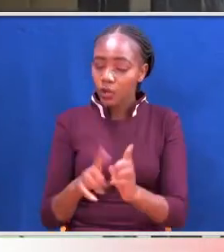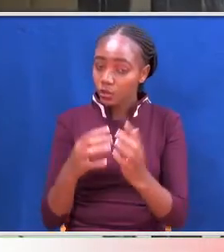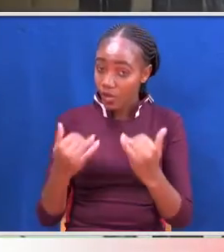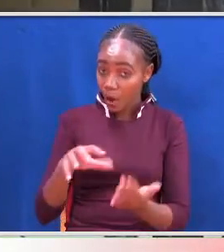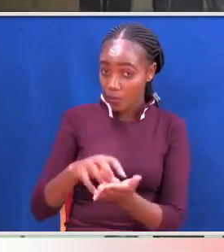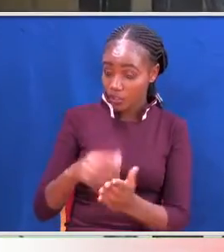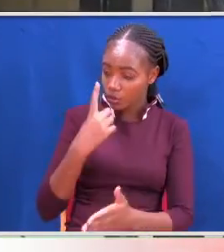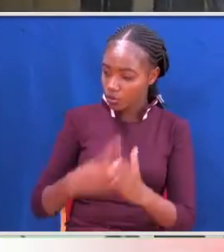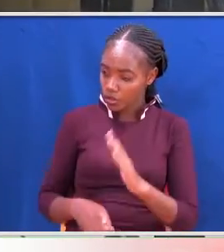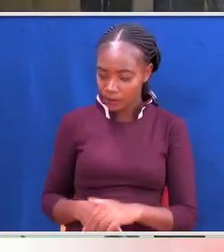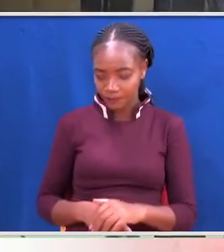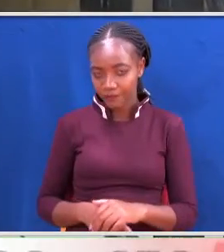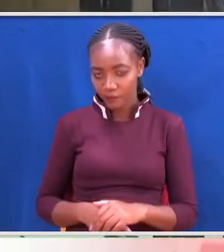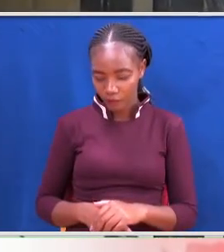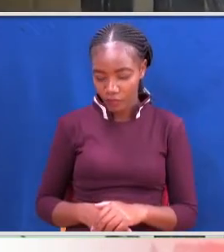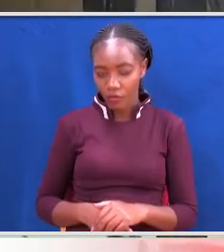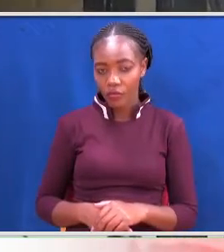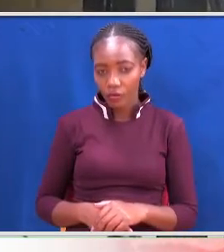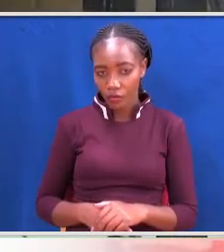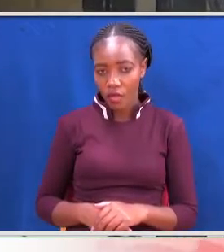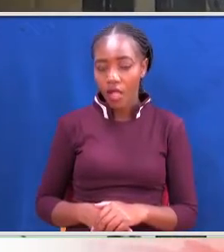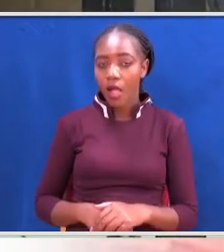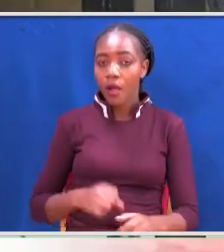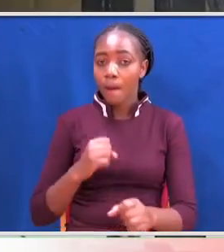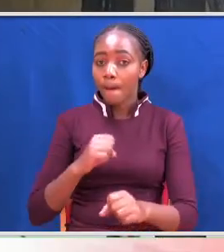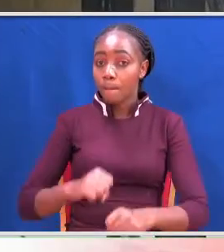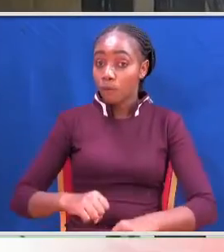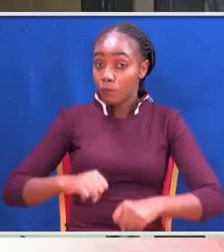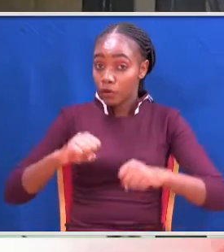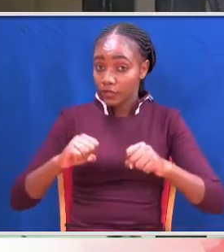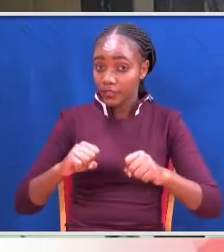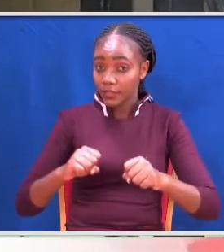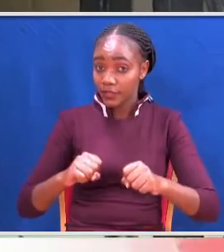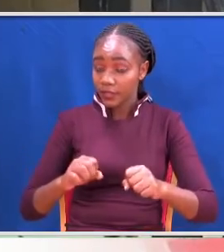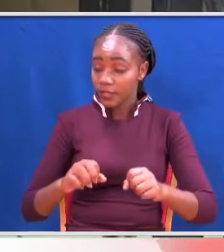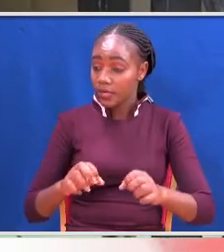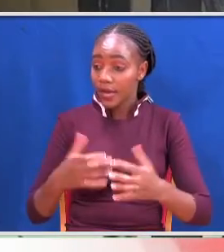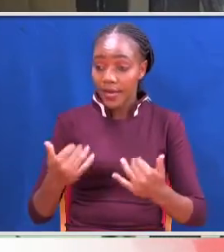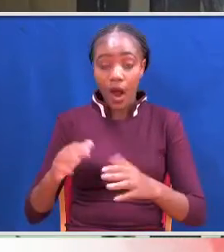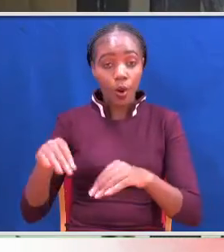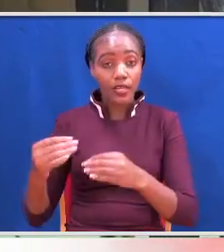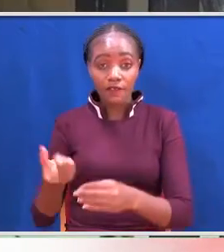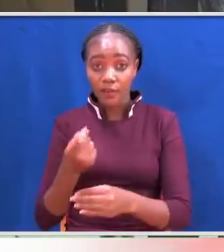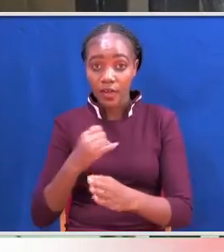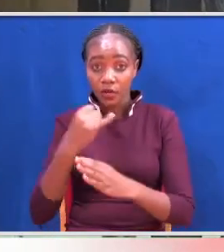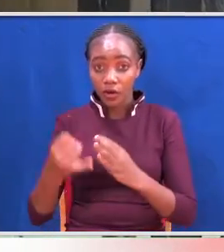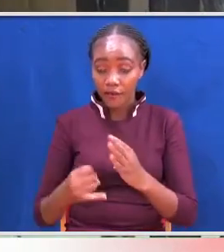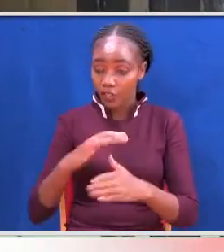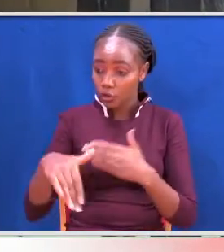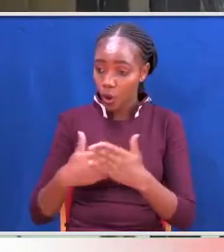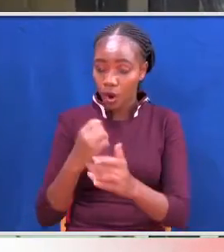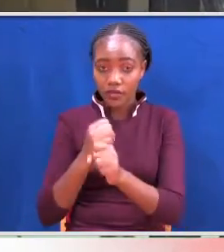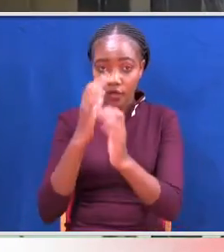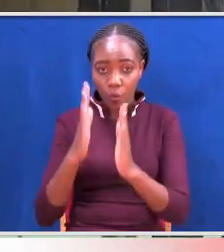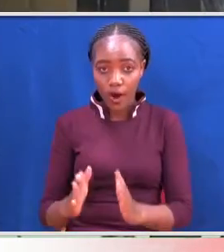that it should be factored in that employers are already providing medical cover to their employees